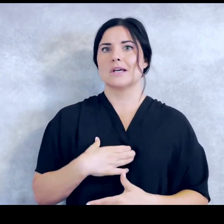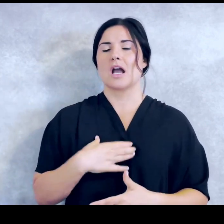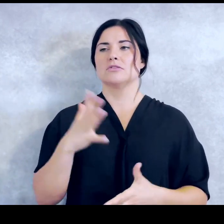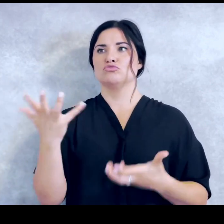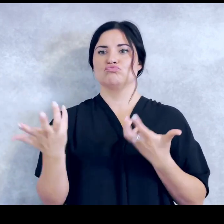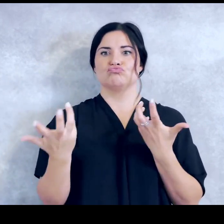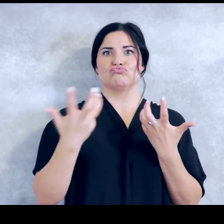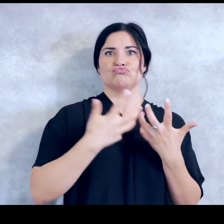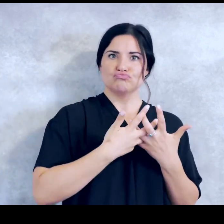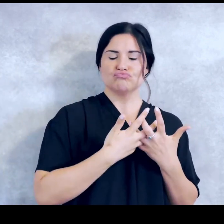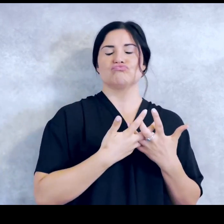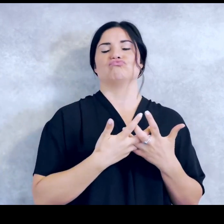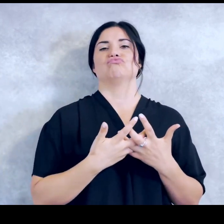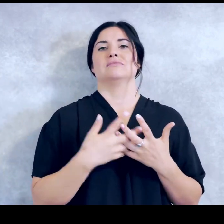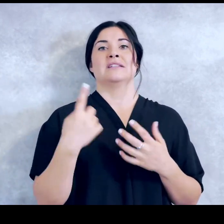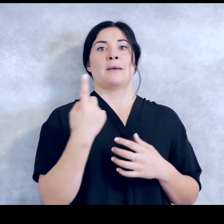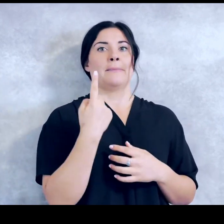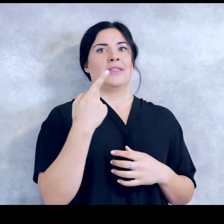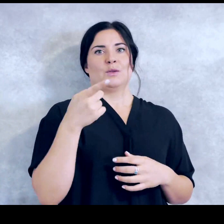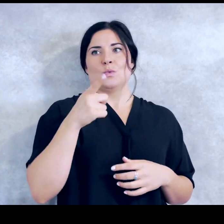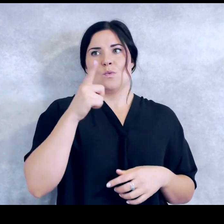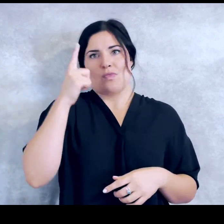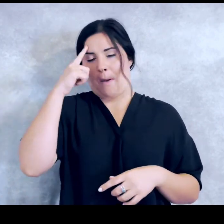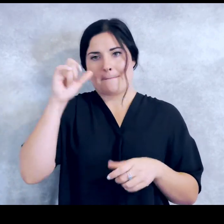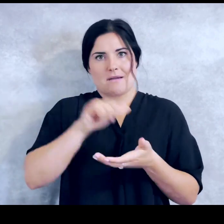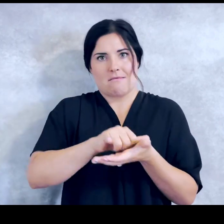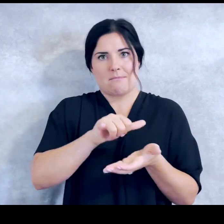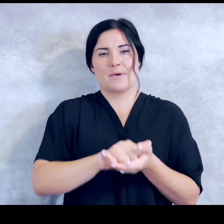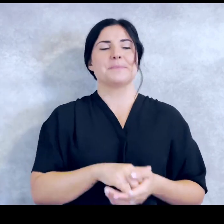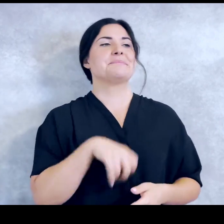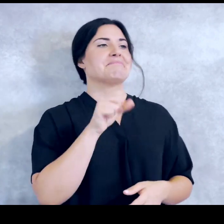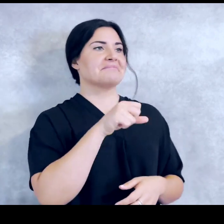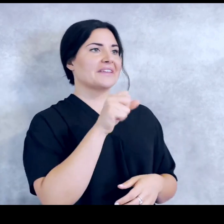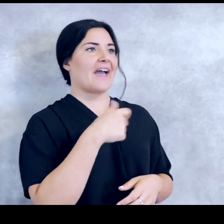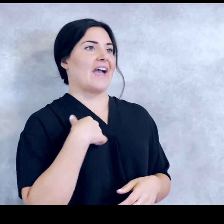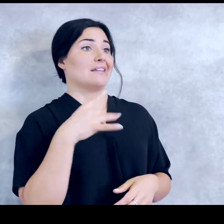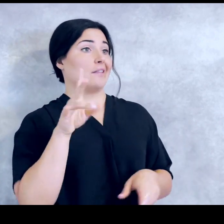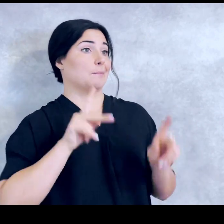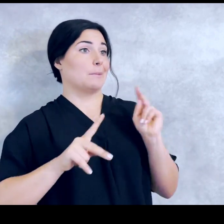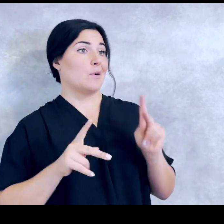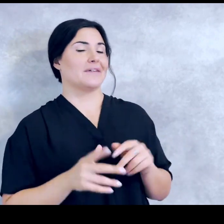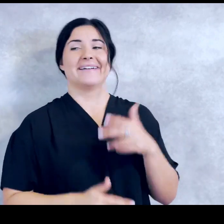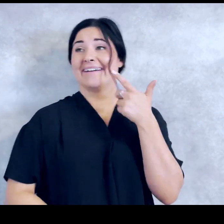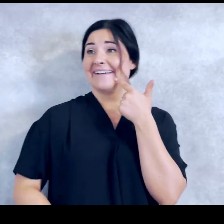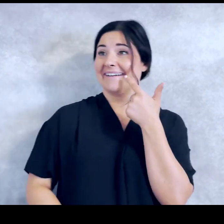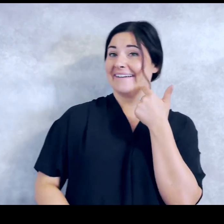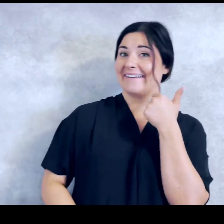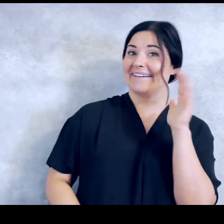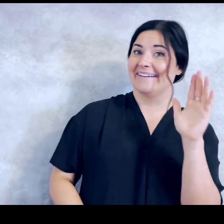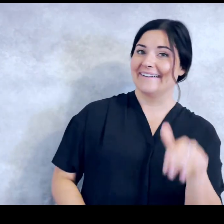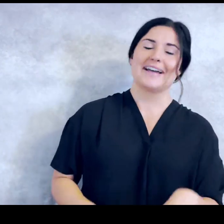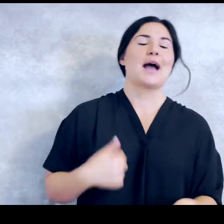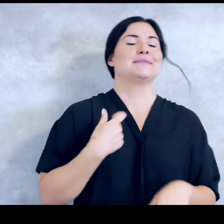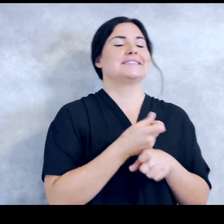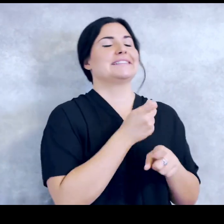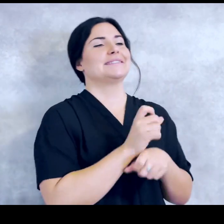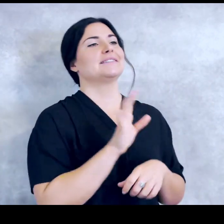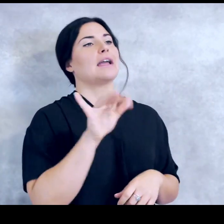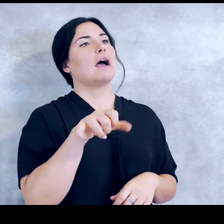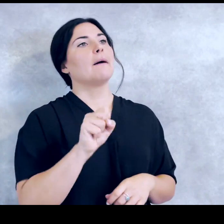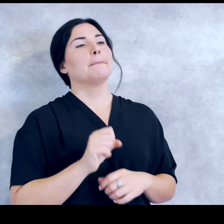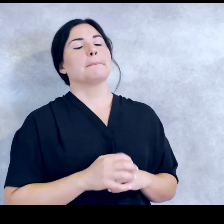desires to be transformed into something that you did not think you could do. Yeah. I actually don't like people. So just kidding.